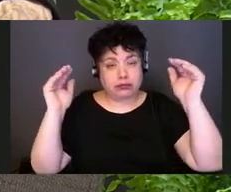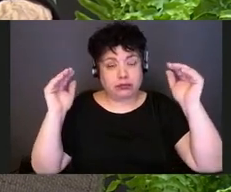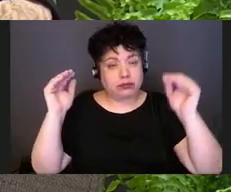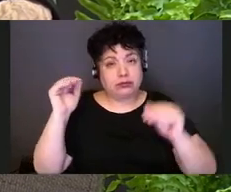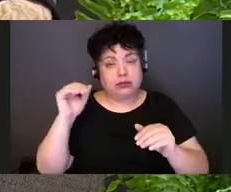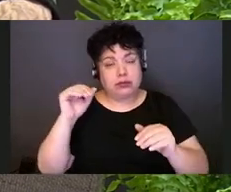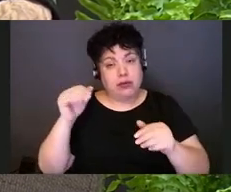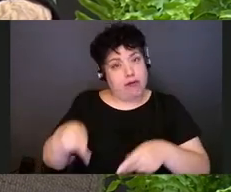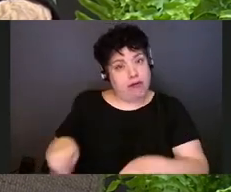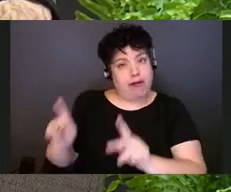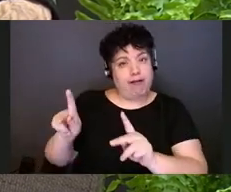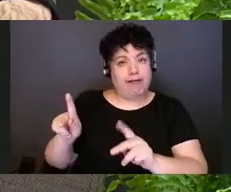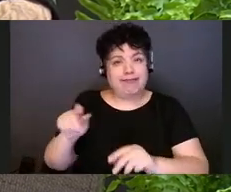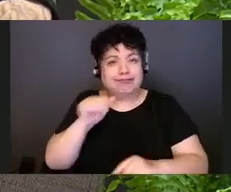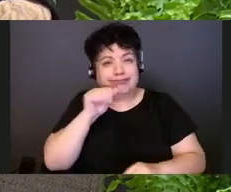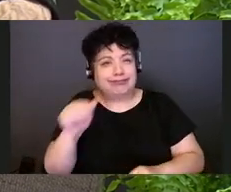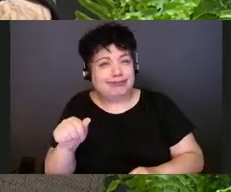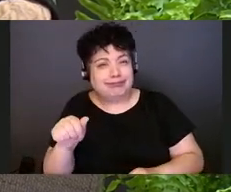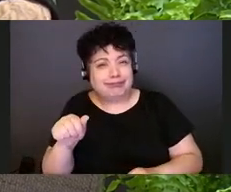I think